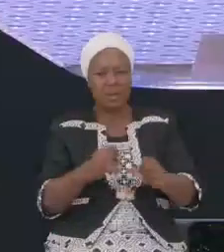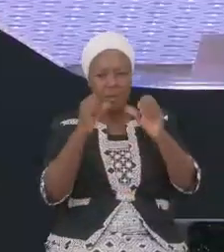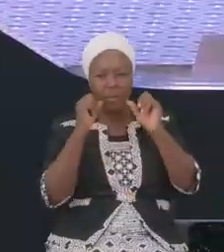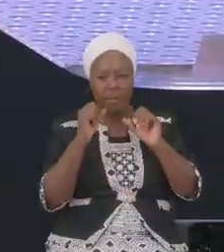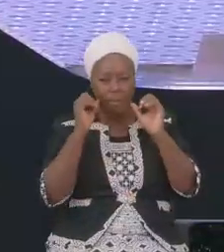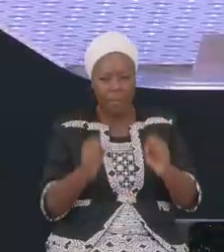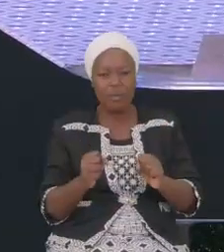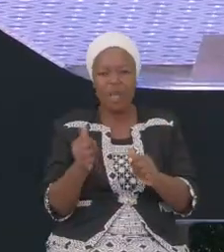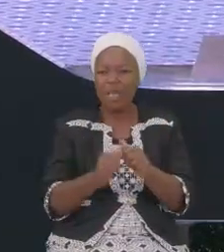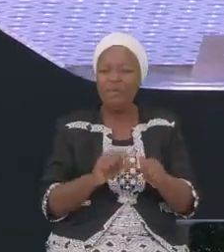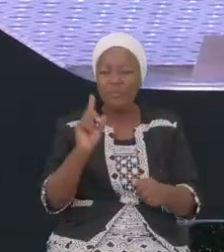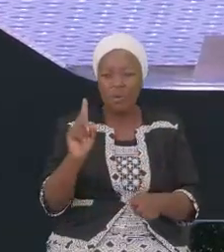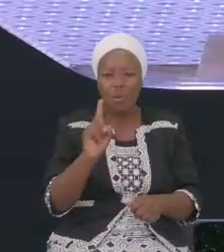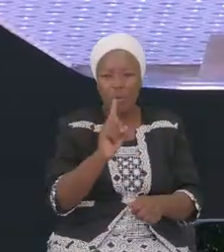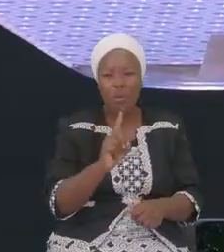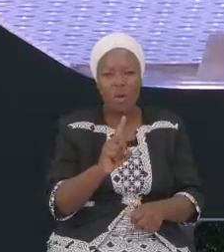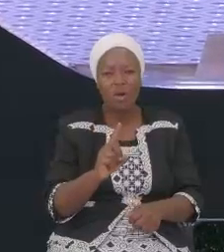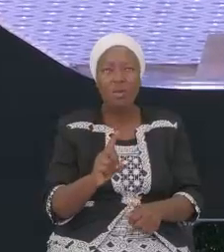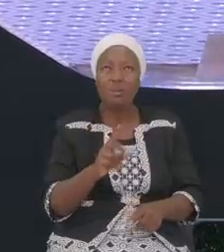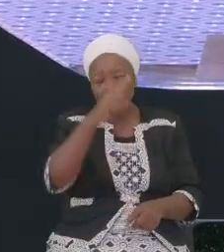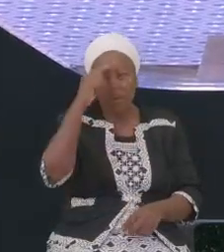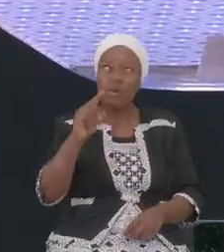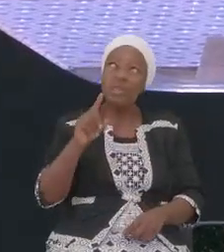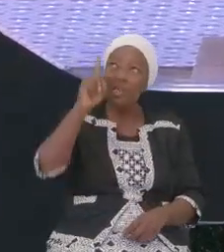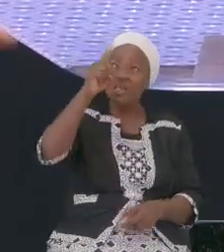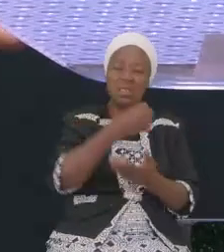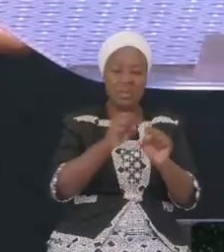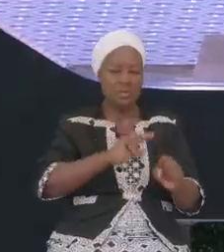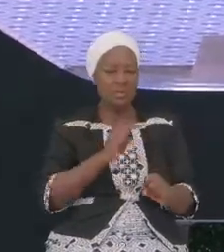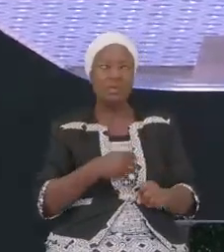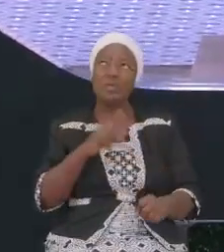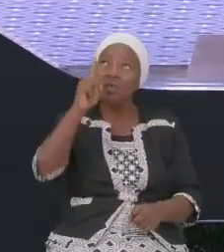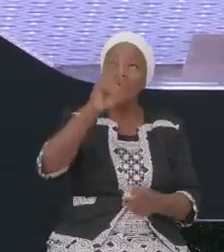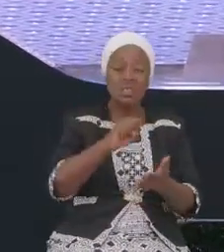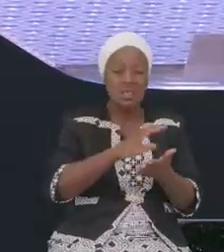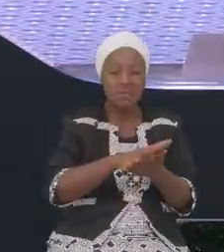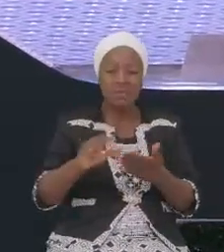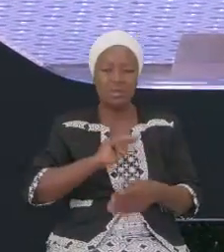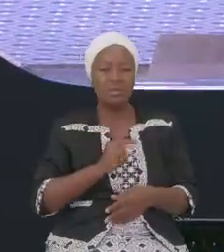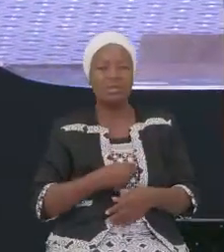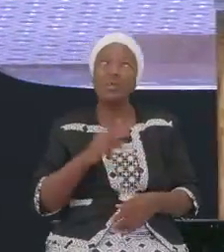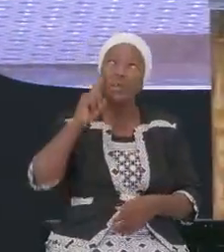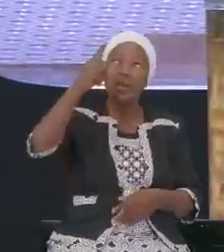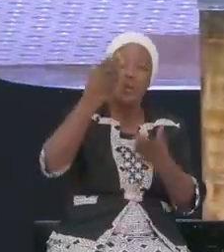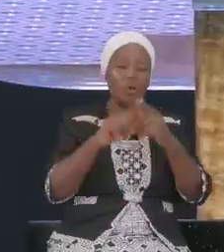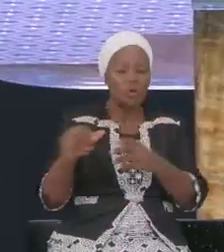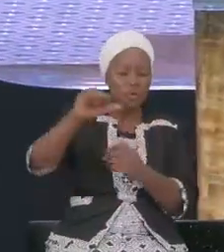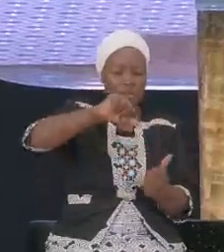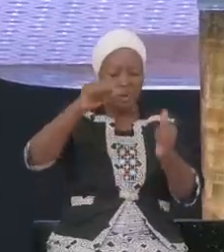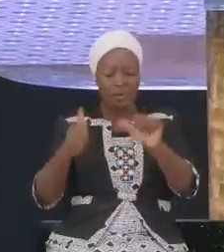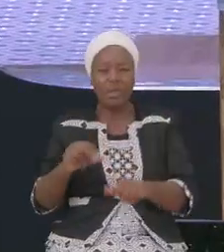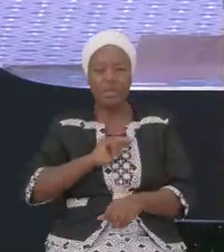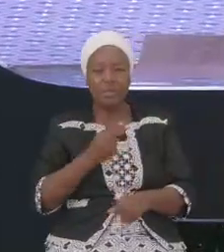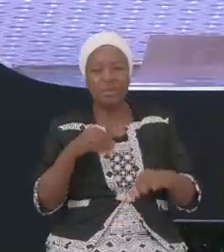Everyone, everyone, he saved us. He sanctified us. He wants to baptize us in